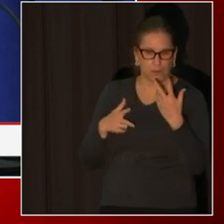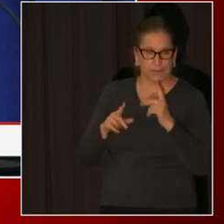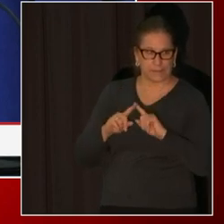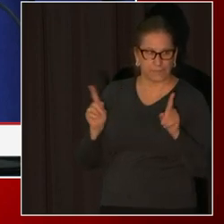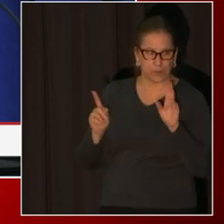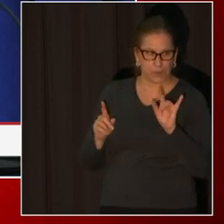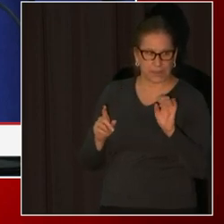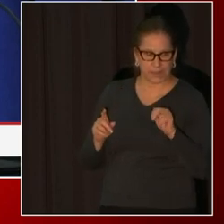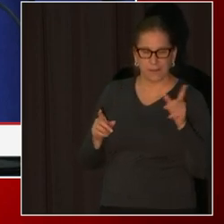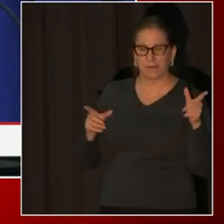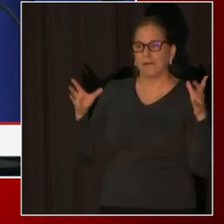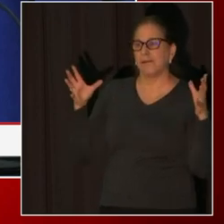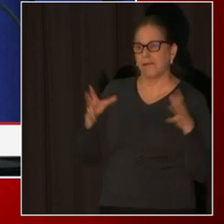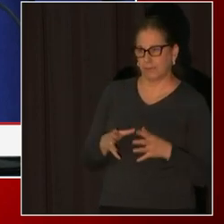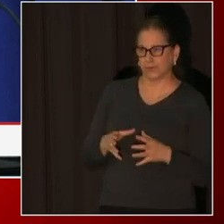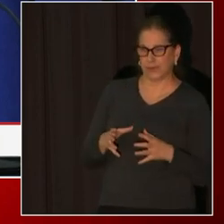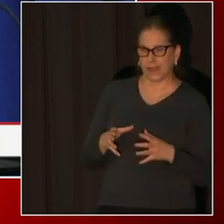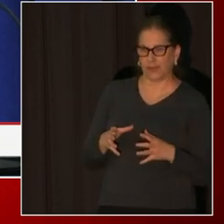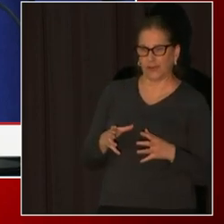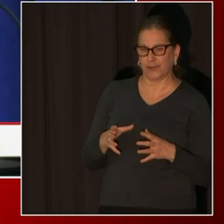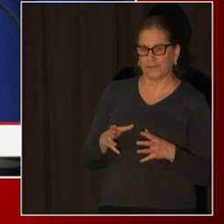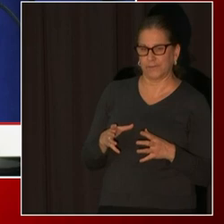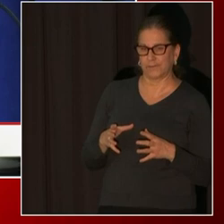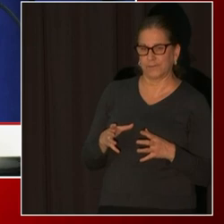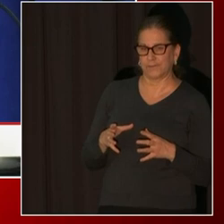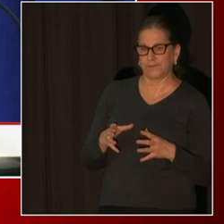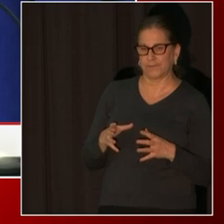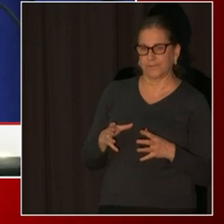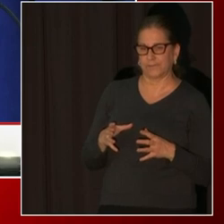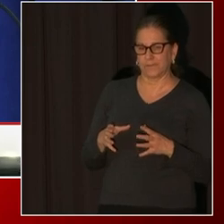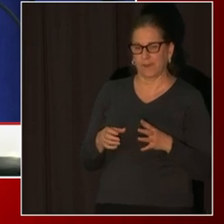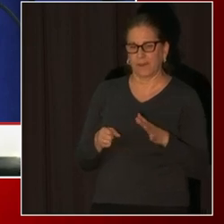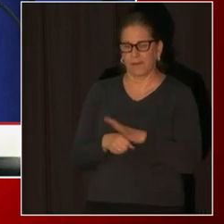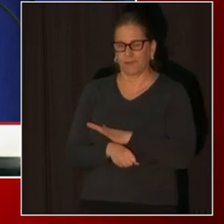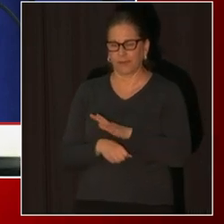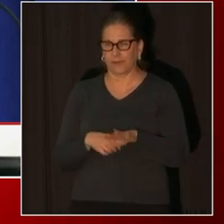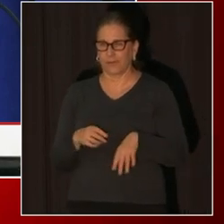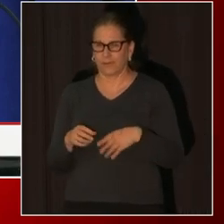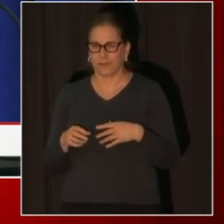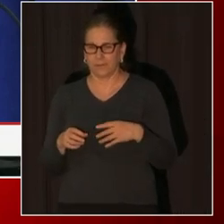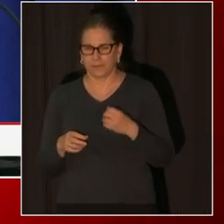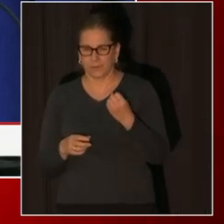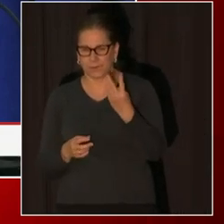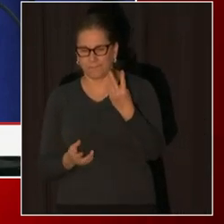form compensation units 1 and 2 that cover about 12,000 district government employees.